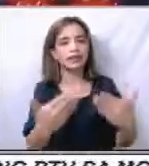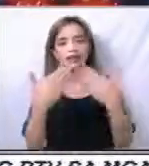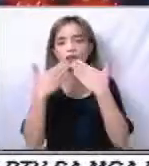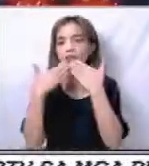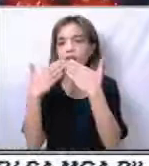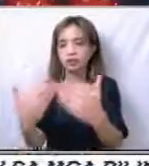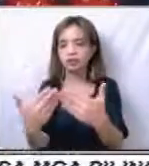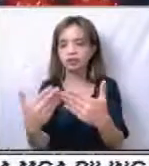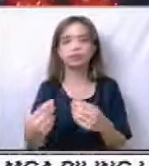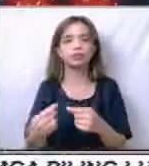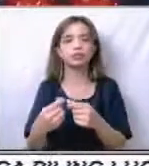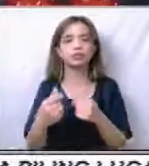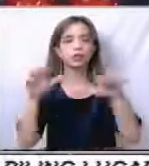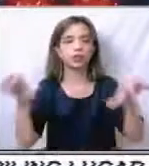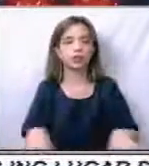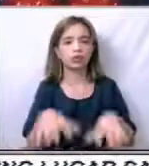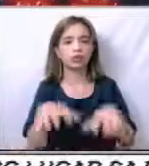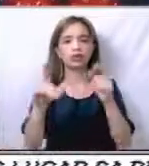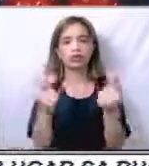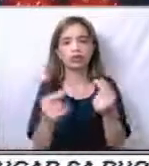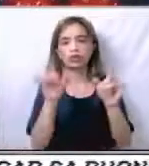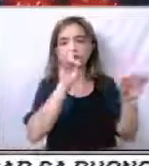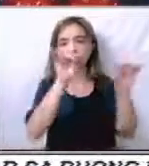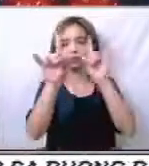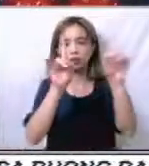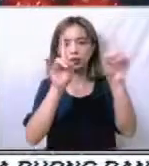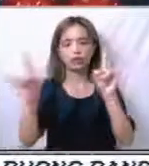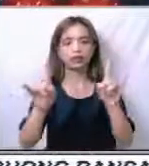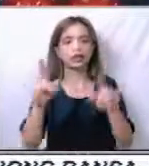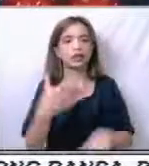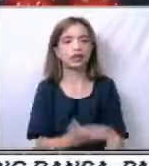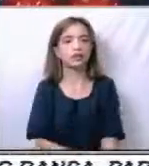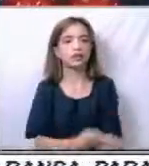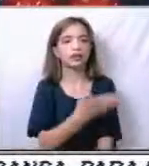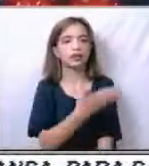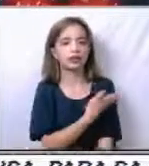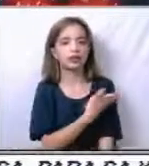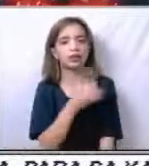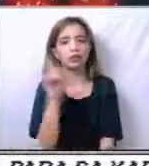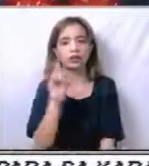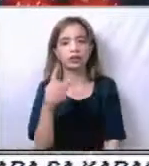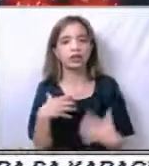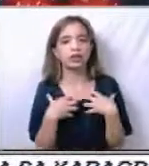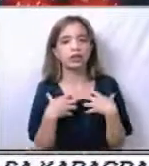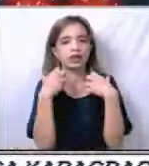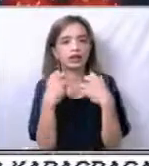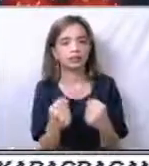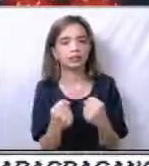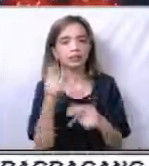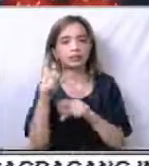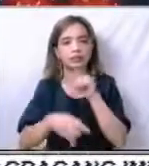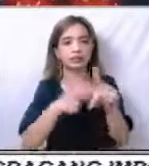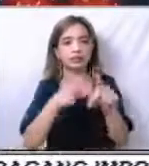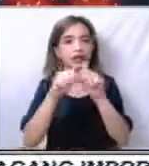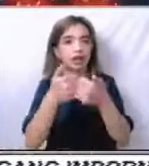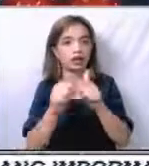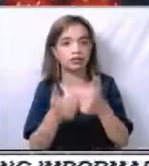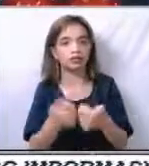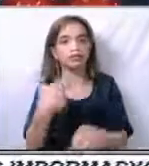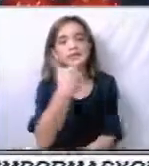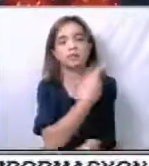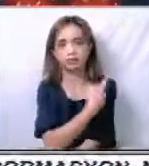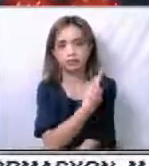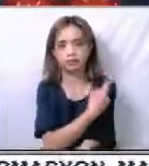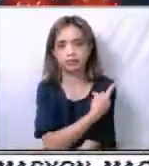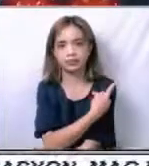indispensable efforts to promote the improved well-being of our people by getting them vaccinated